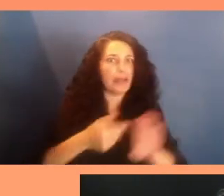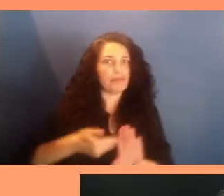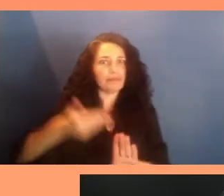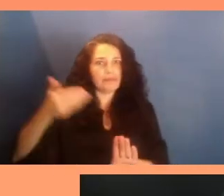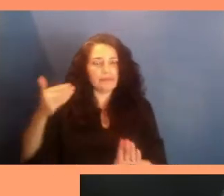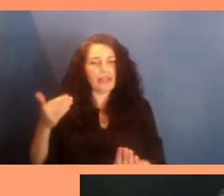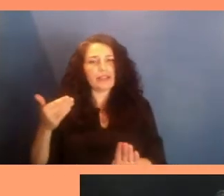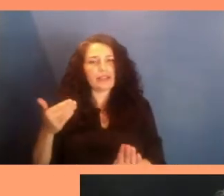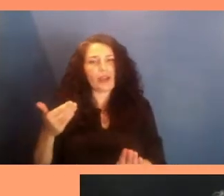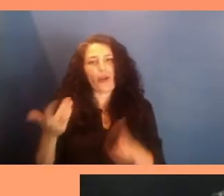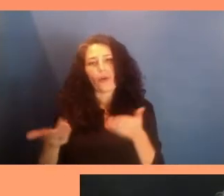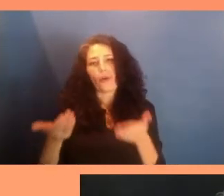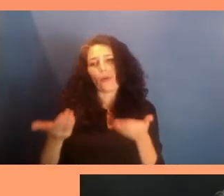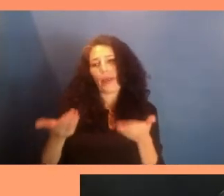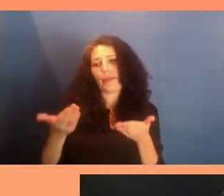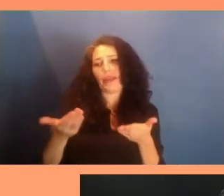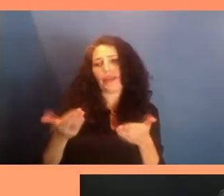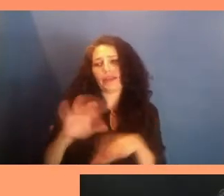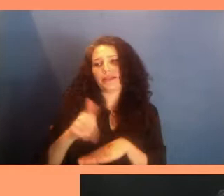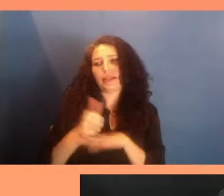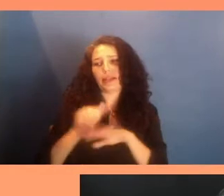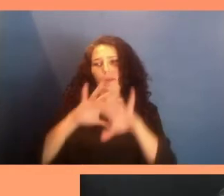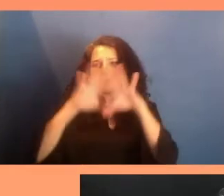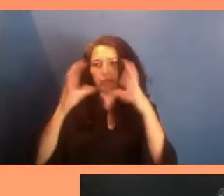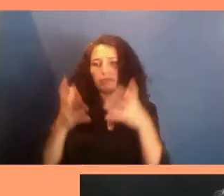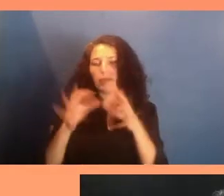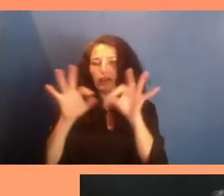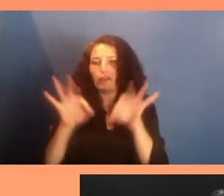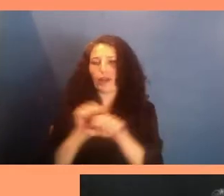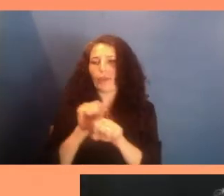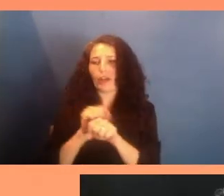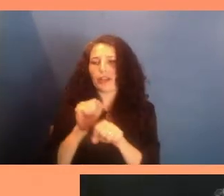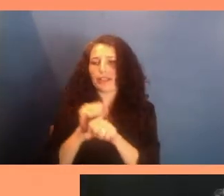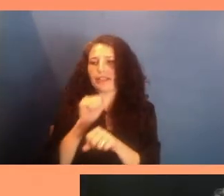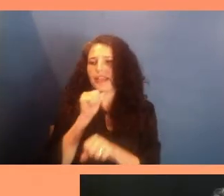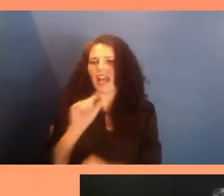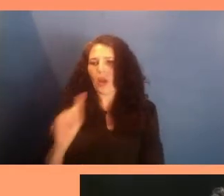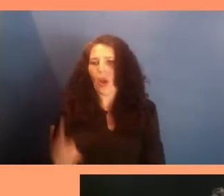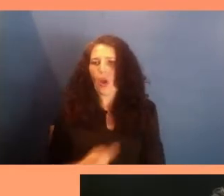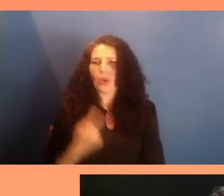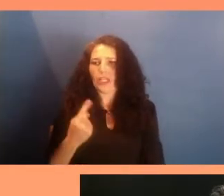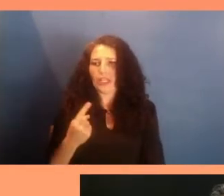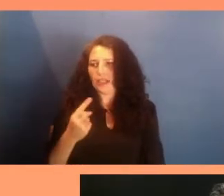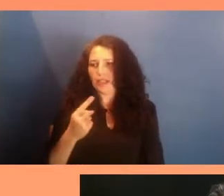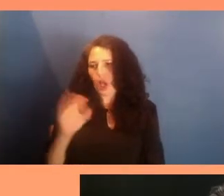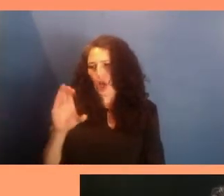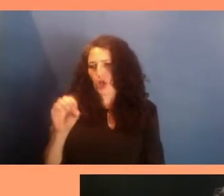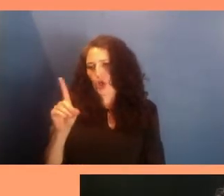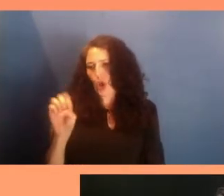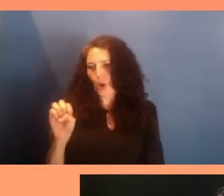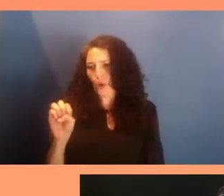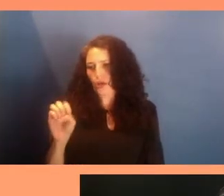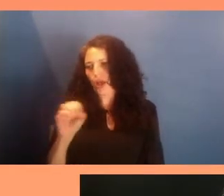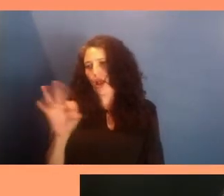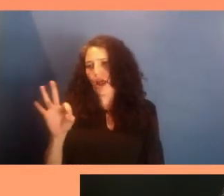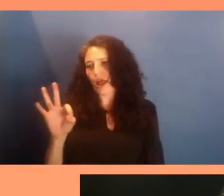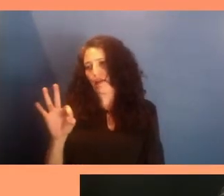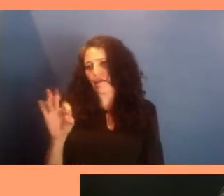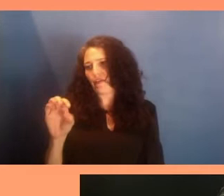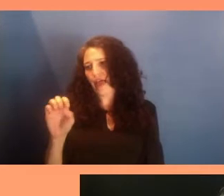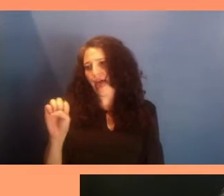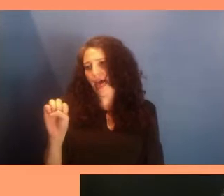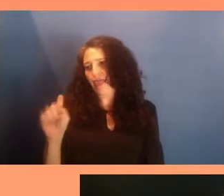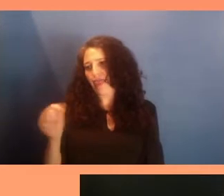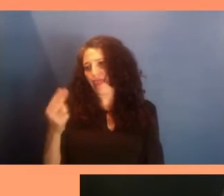a fixed sort of, we also went back and forth. It's not a code of ethics. We're not trying to say this is the way to do it. We're trying to say, let's dive into these conversations